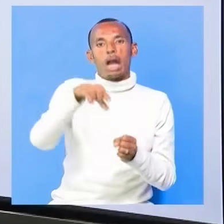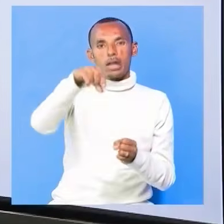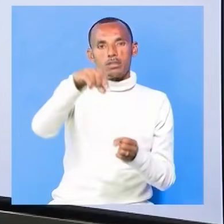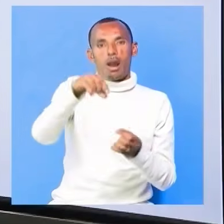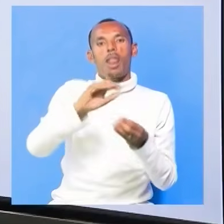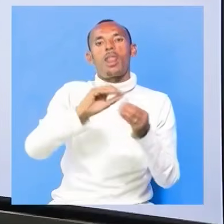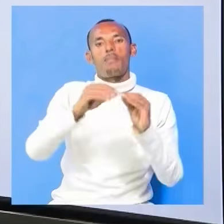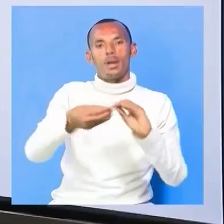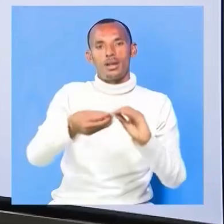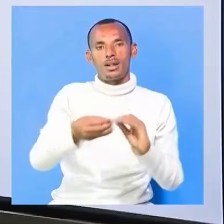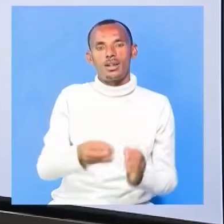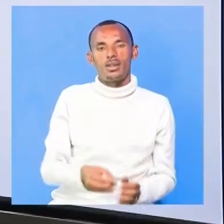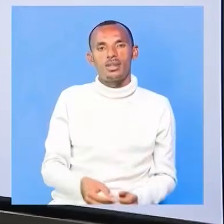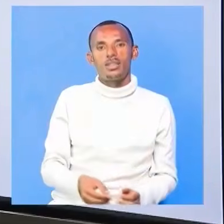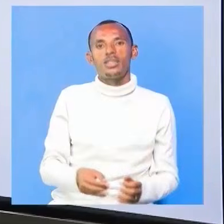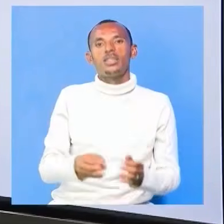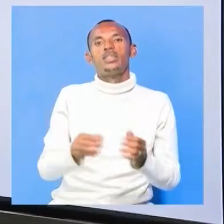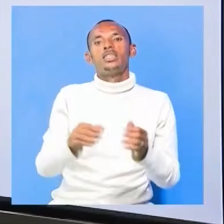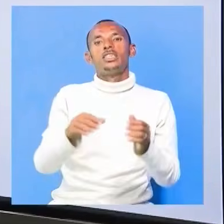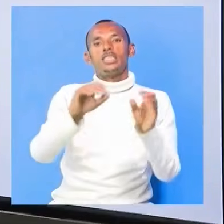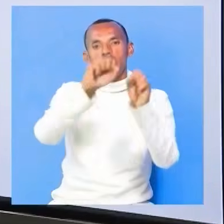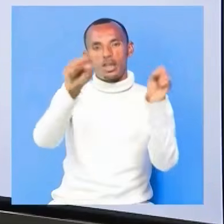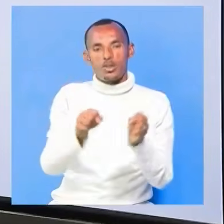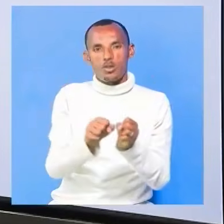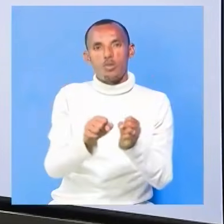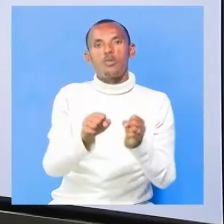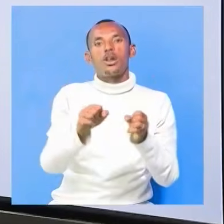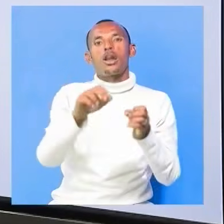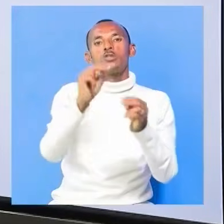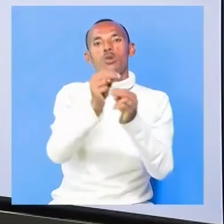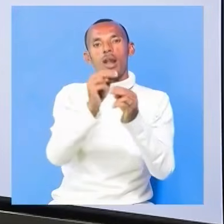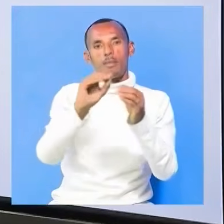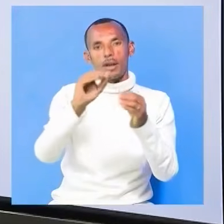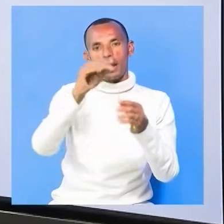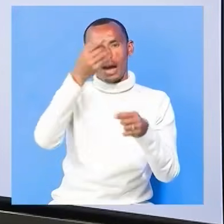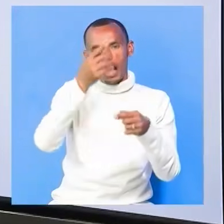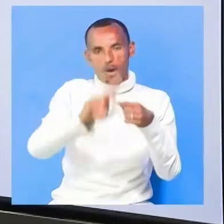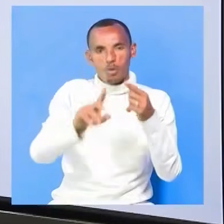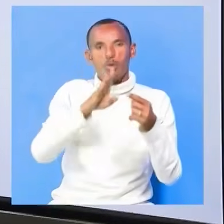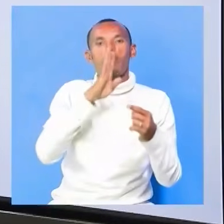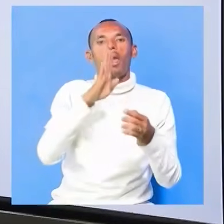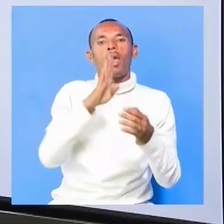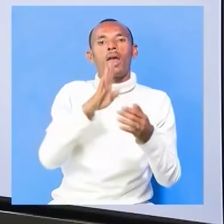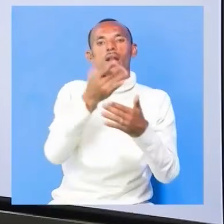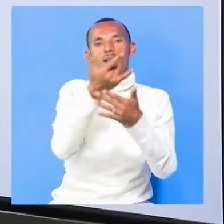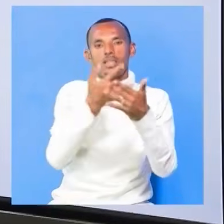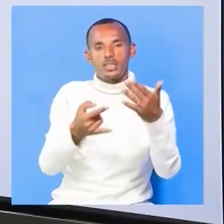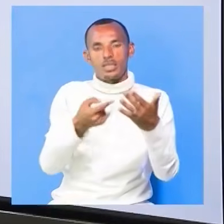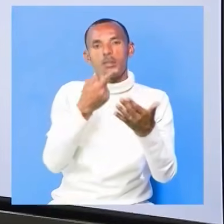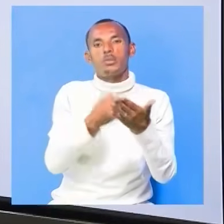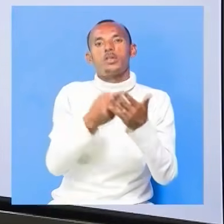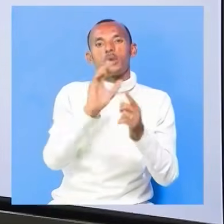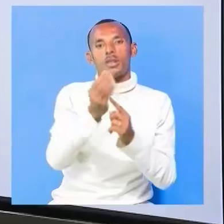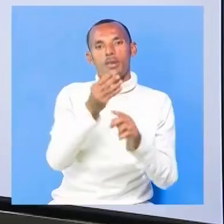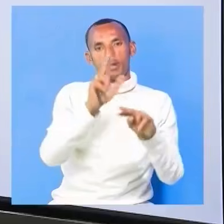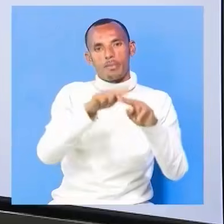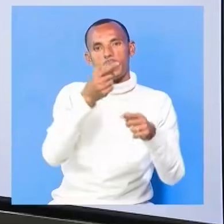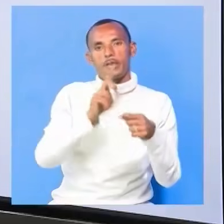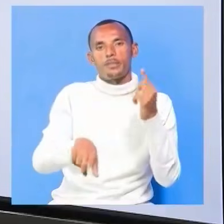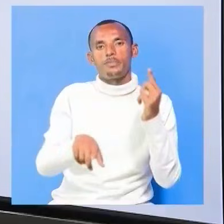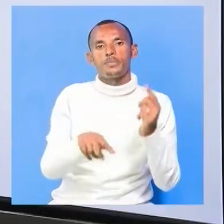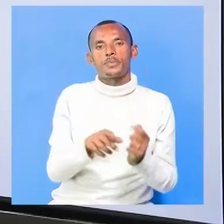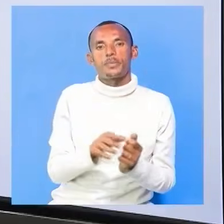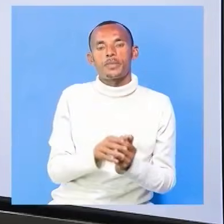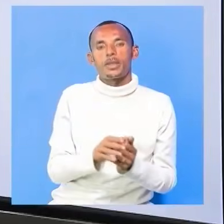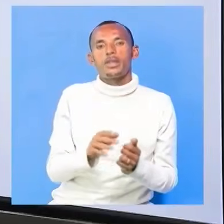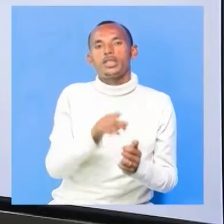rational numbers, the set of natural numbers cannot be listed in this manner, right? There is no way to